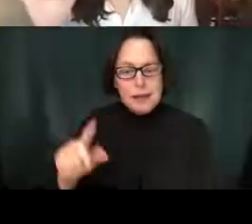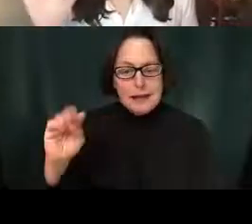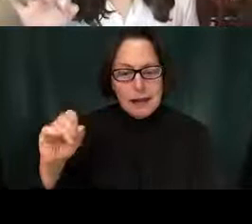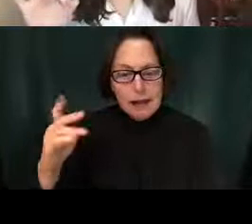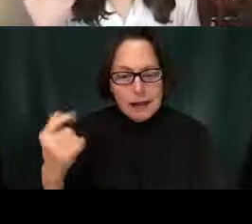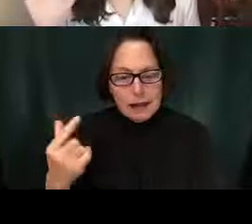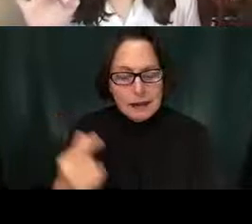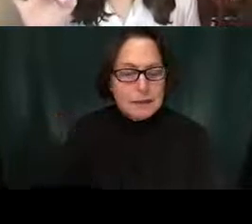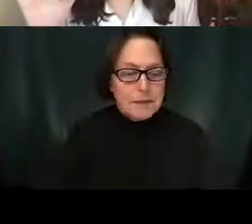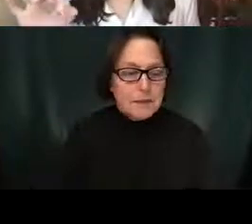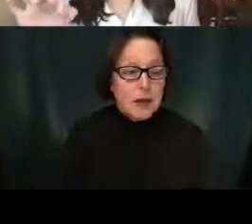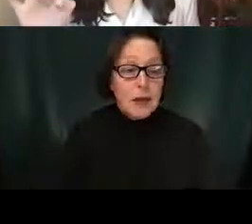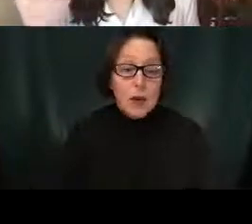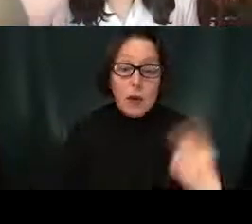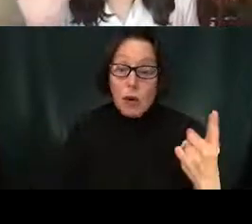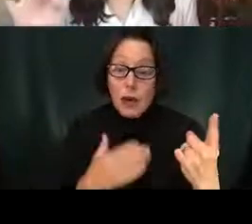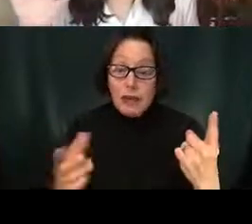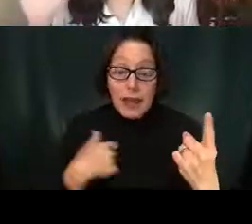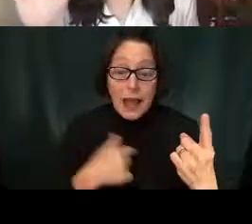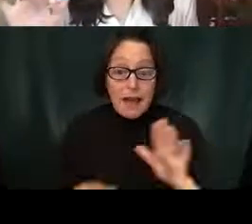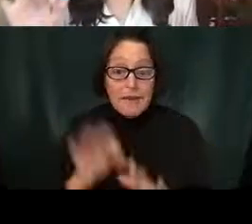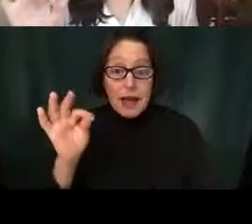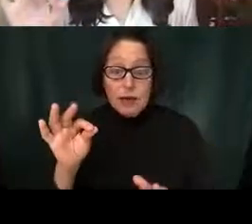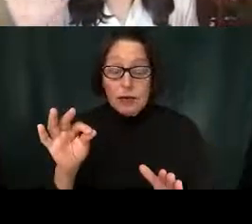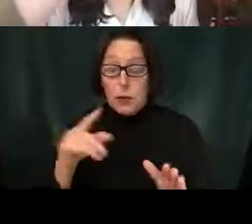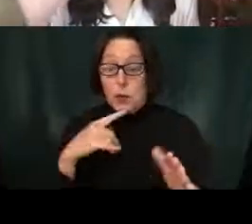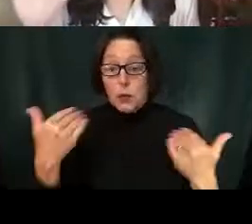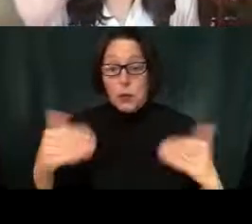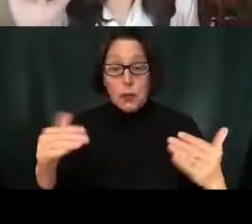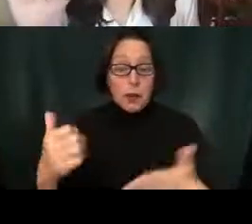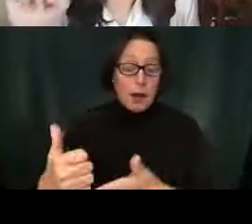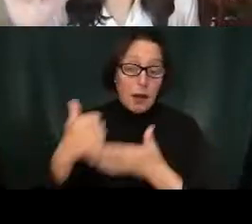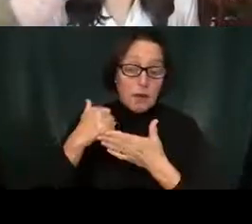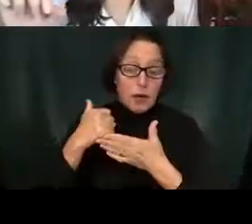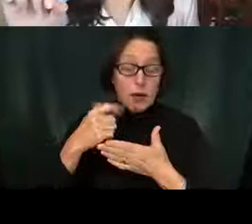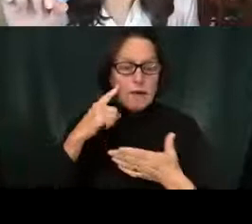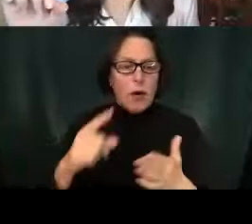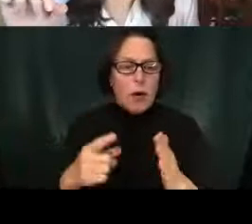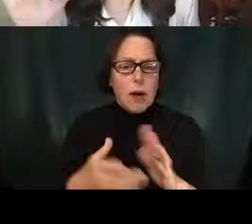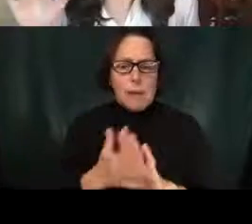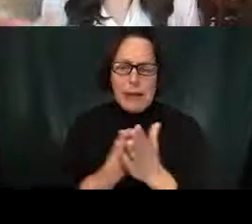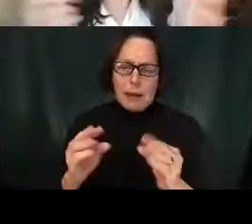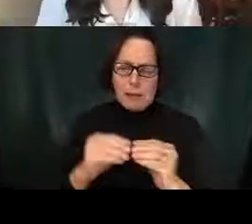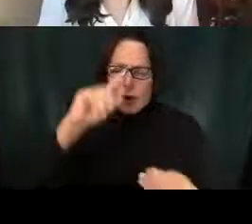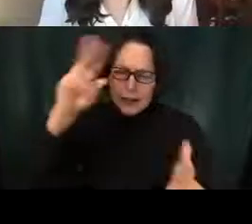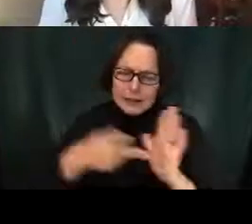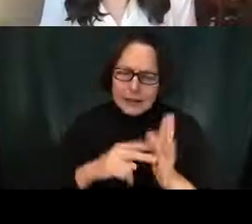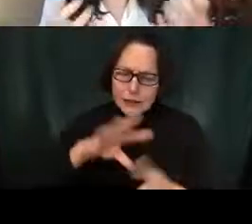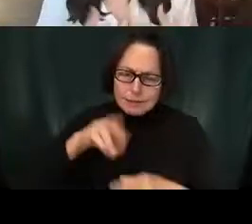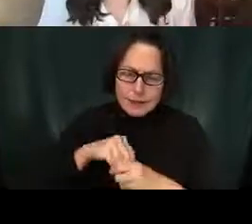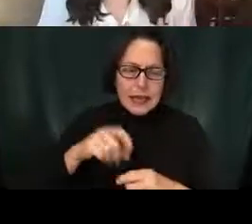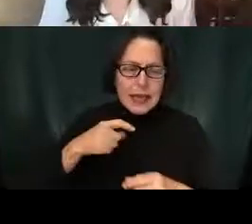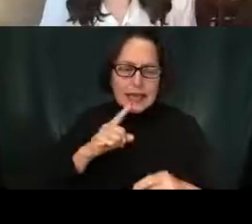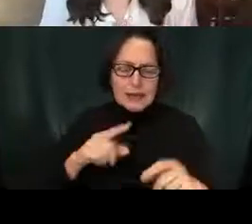One of the things that I have found so helpful for being more intentional is slowing down